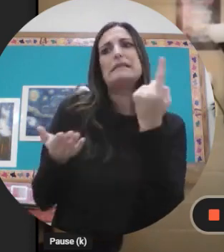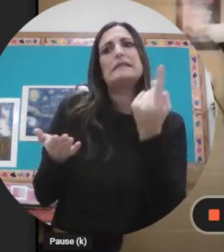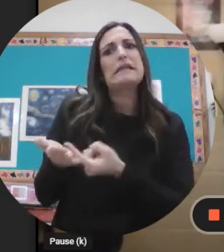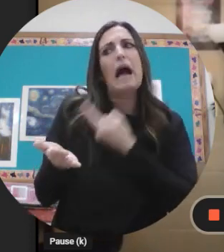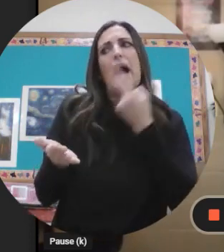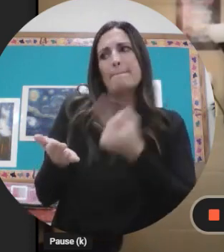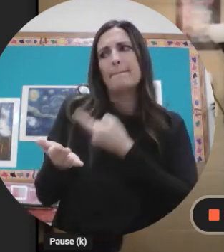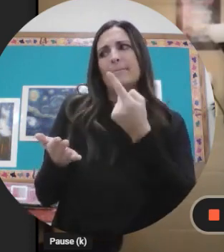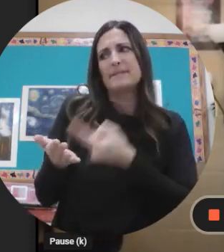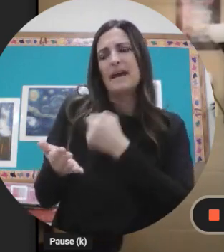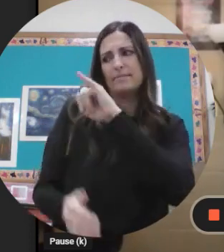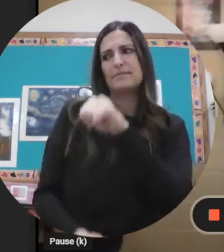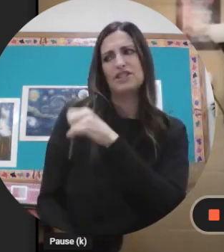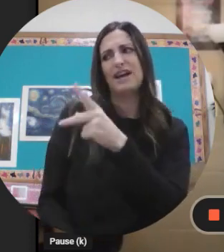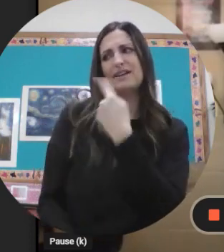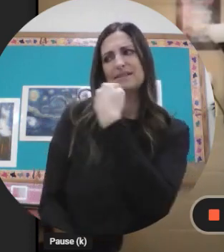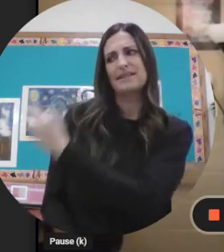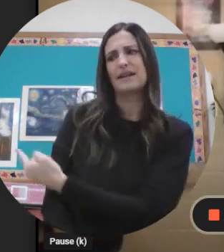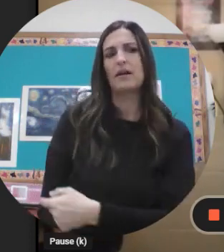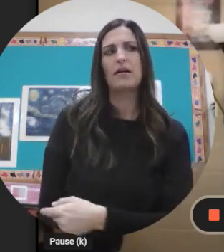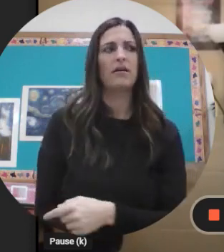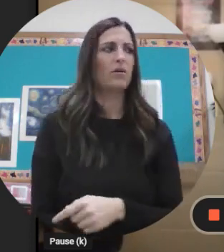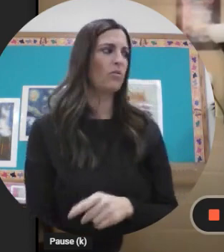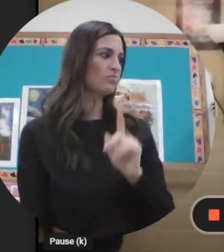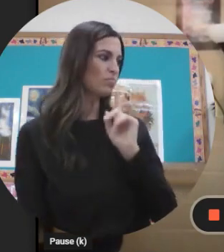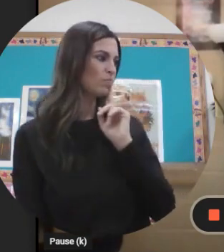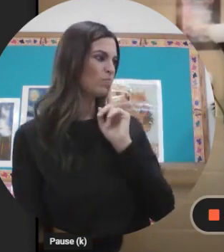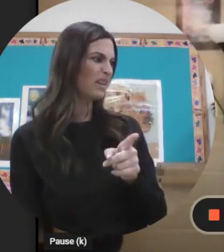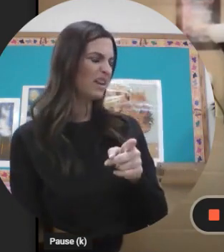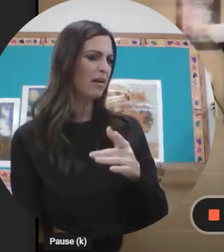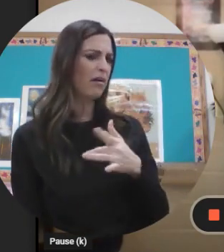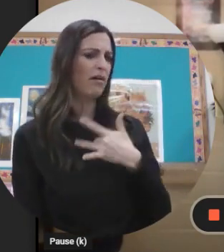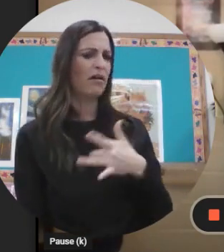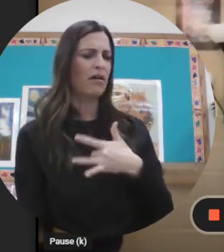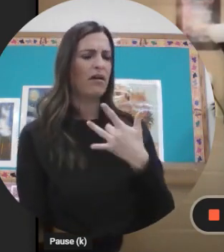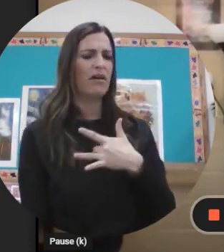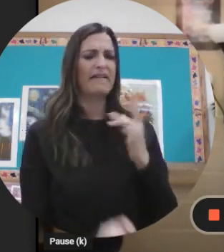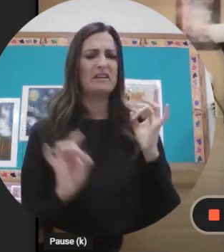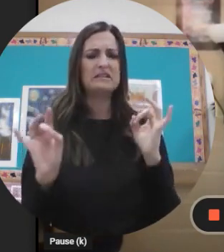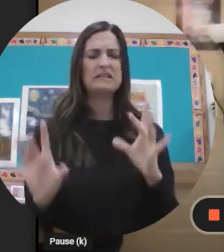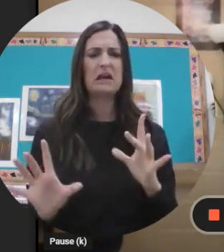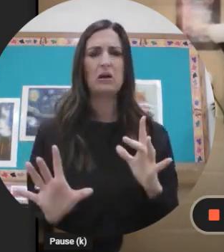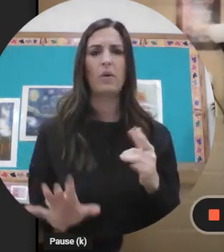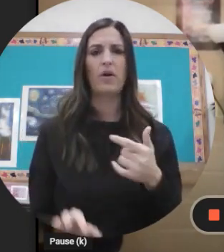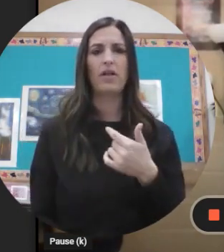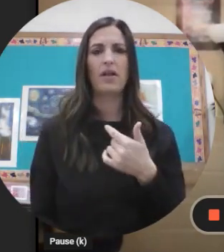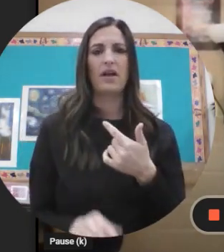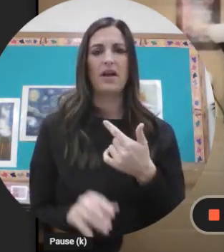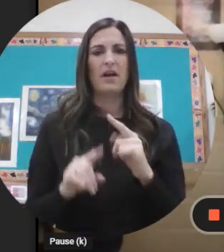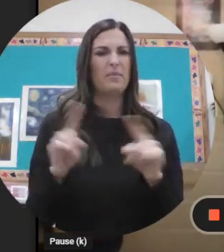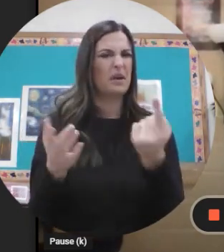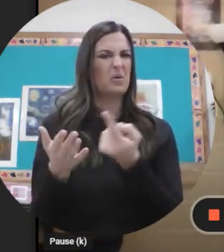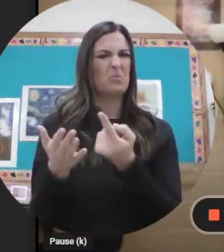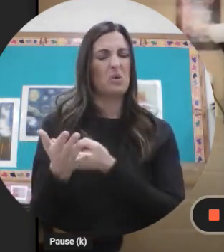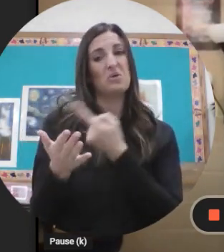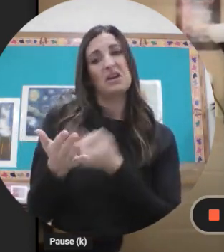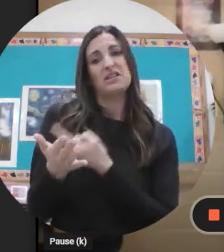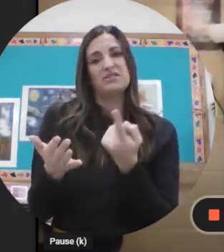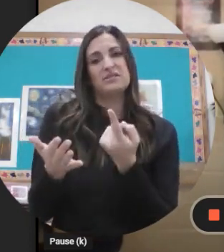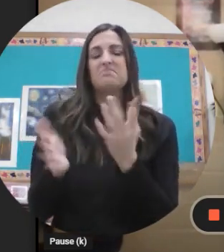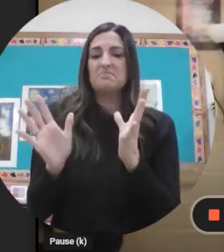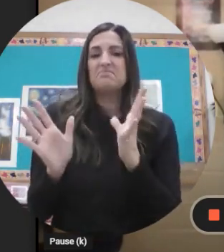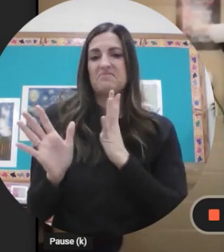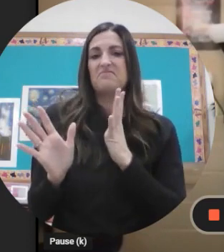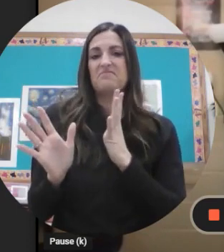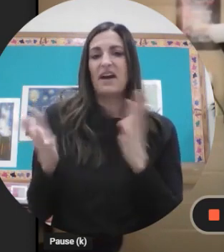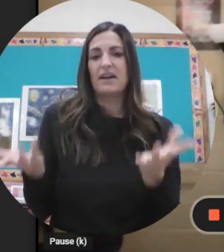treat," Jack replied. "Really?" I felt awful that I'd given them to Lappy, but occasional doesn't mean never.